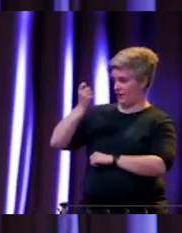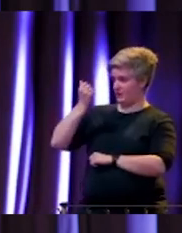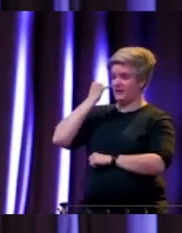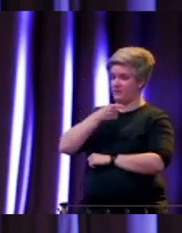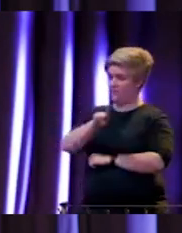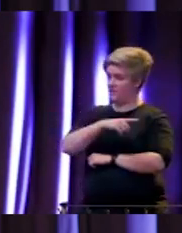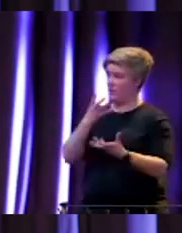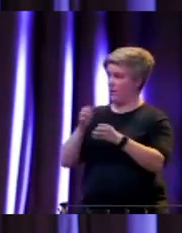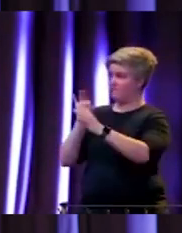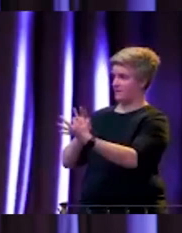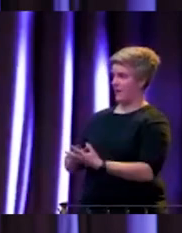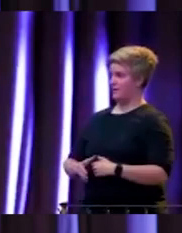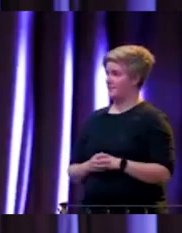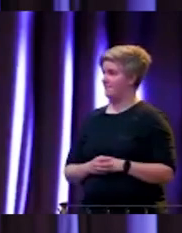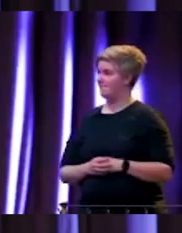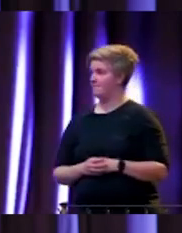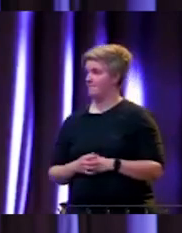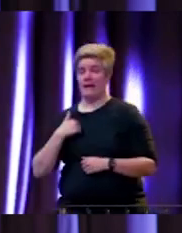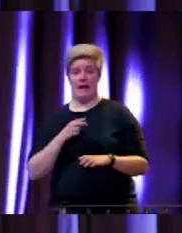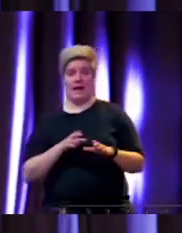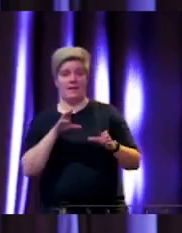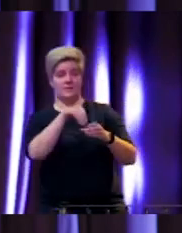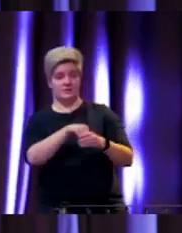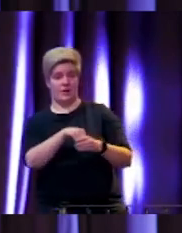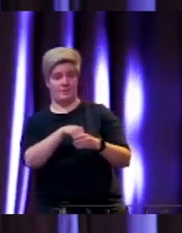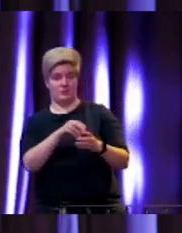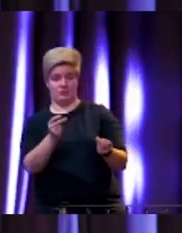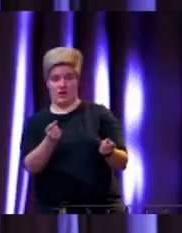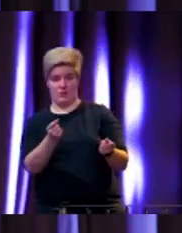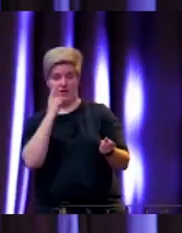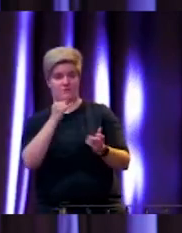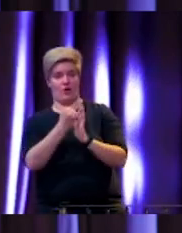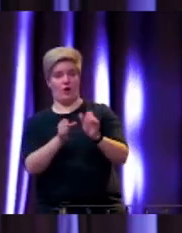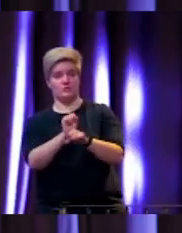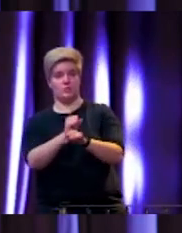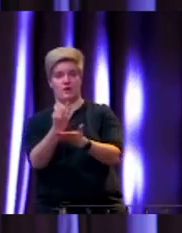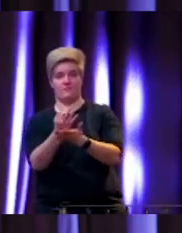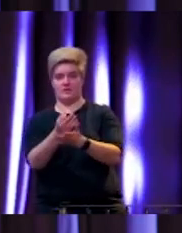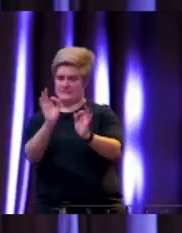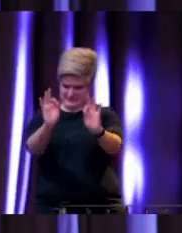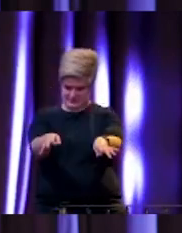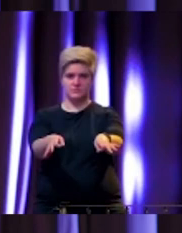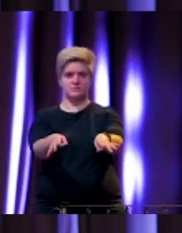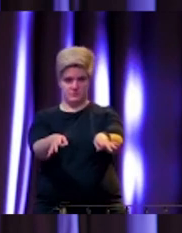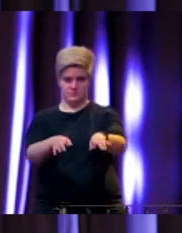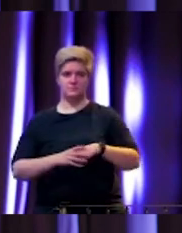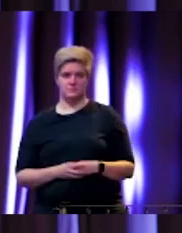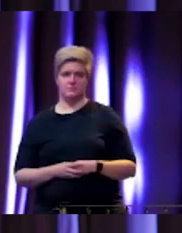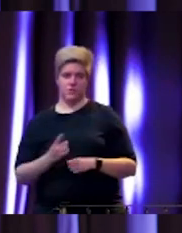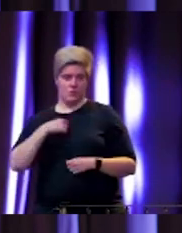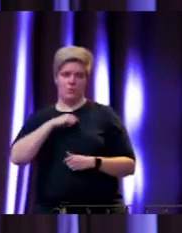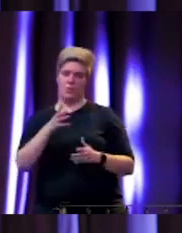they are interested in getting feedback? I'm going to jump in right away for Artswork Fund. Absolutely.